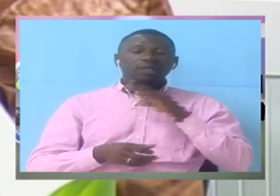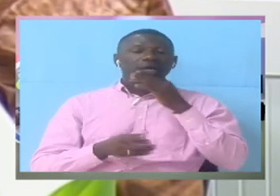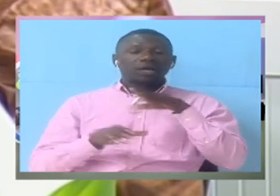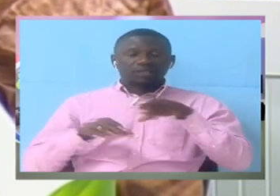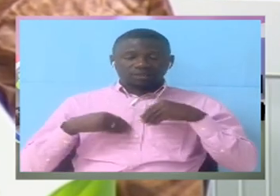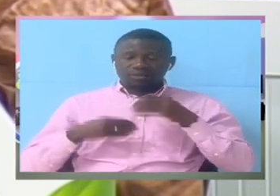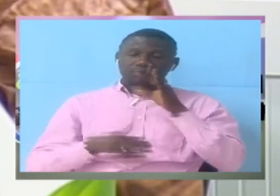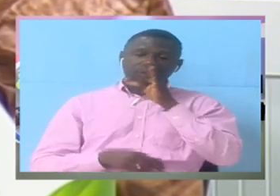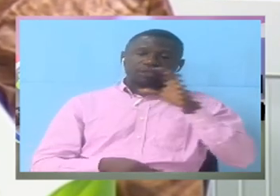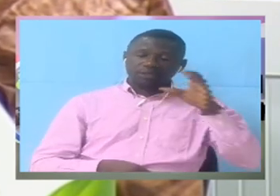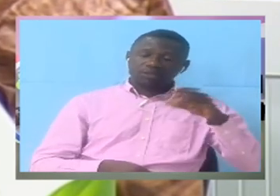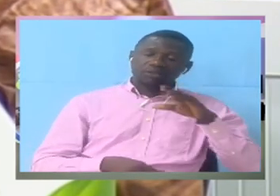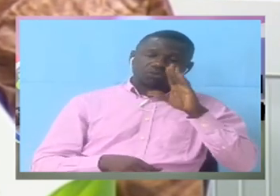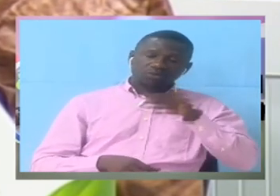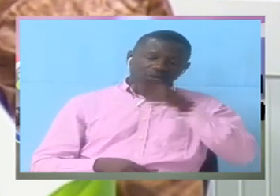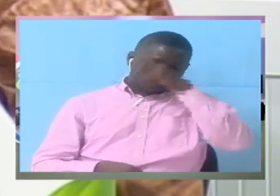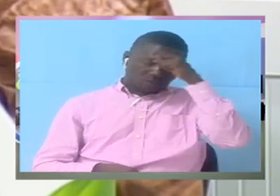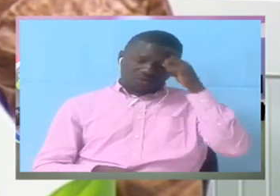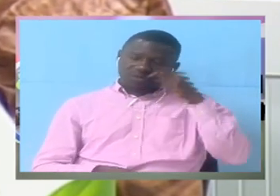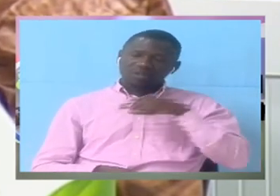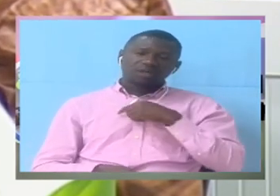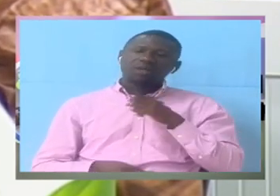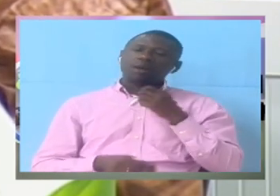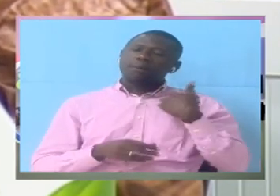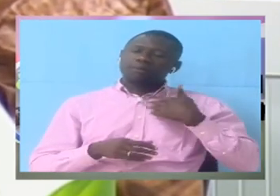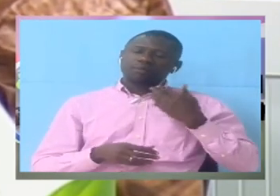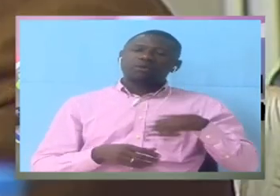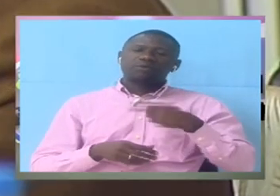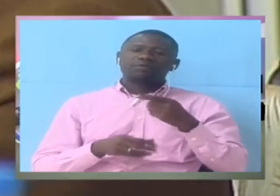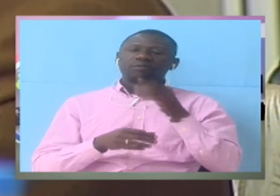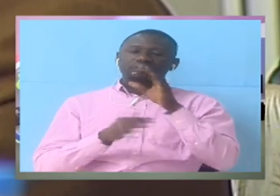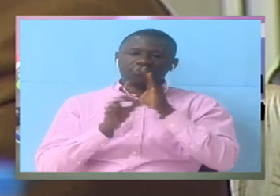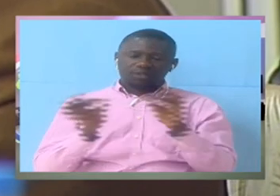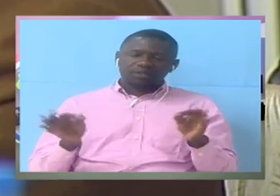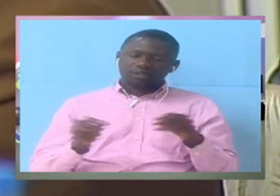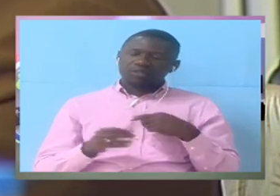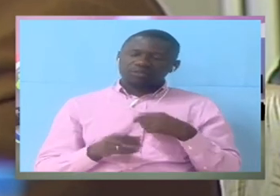allow the TRRC to do its work. It's peace that they want